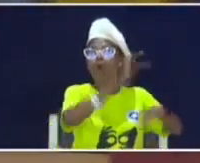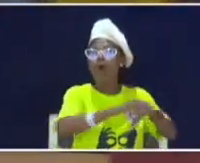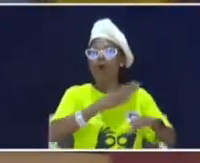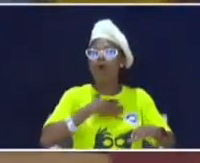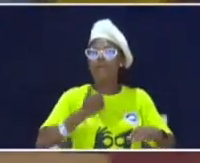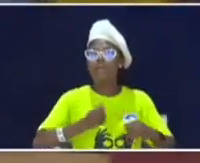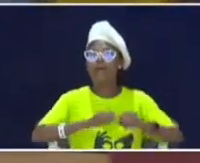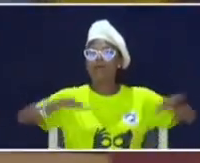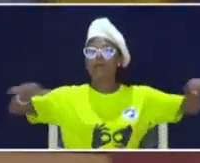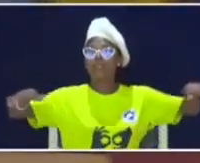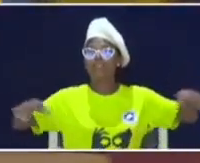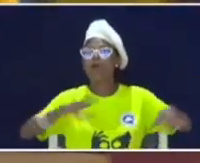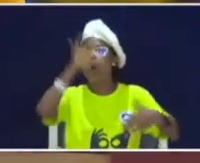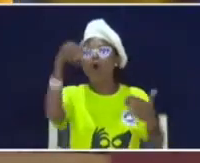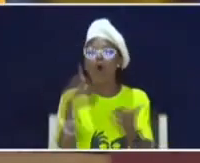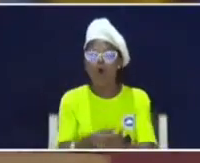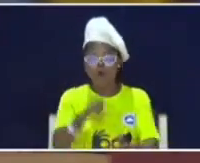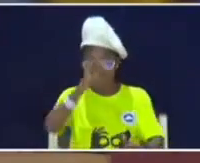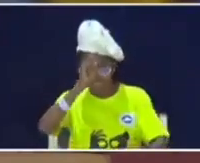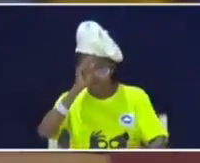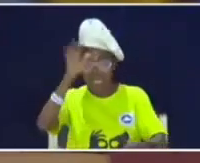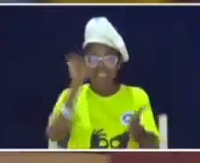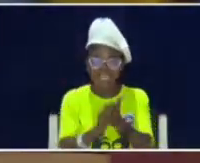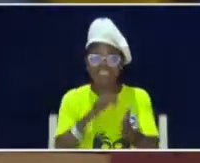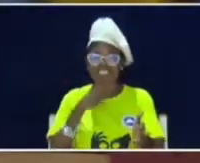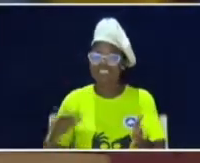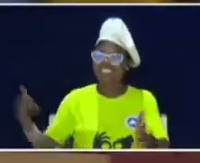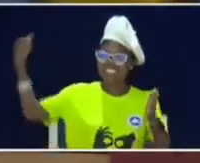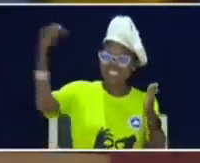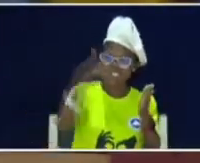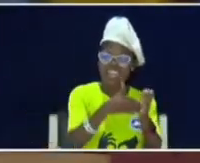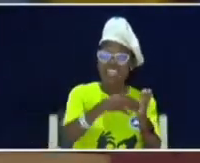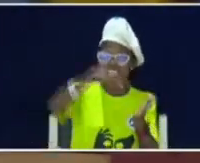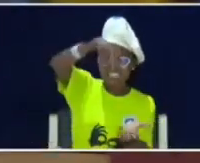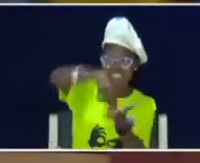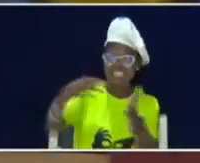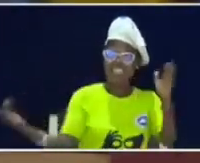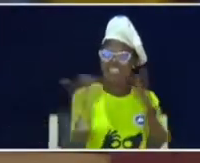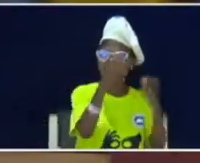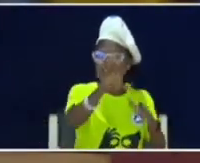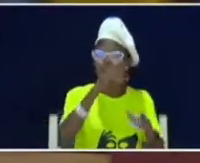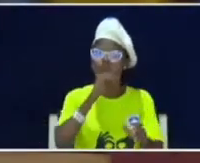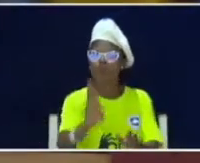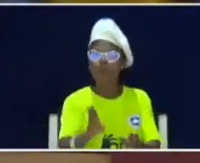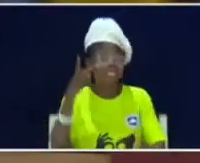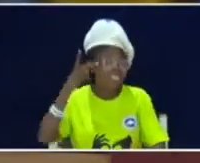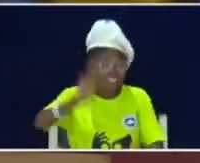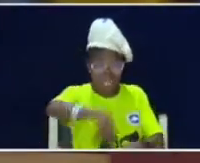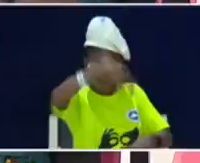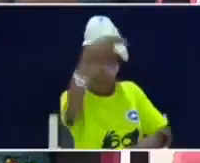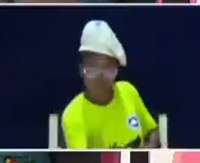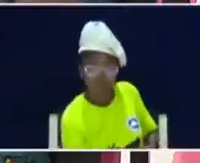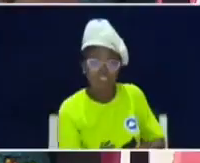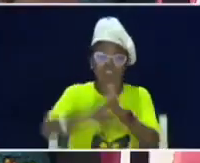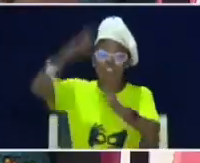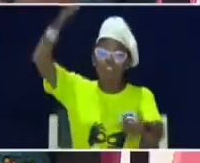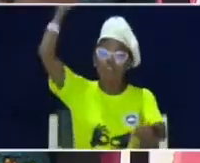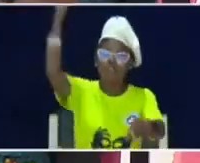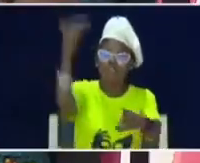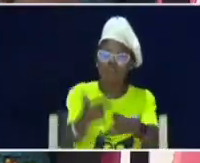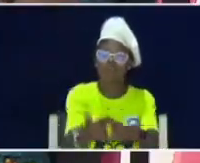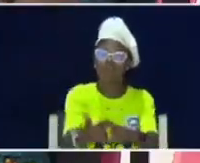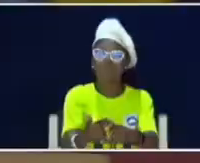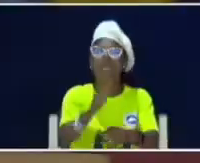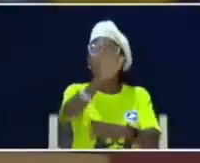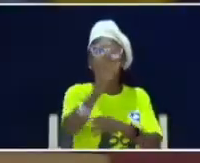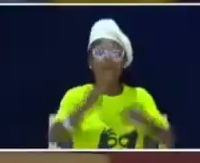every Egyptian set against your life, you begin to see their downfall in the name of Jesus.